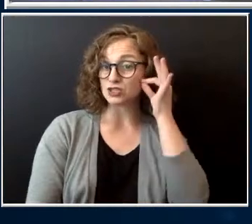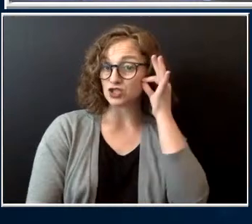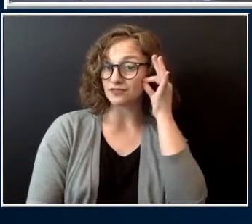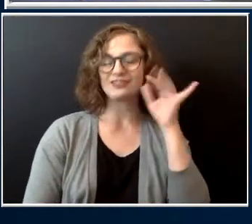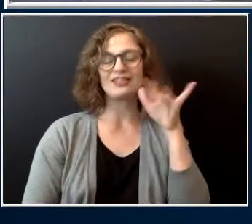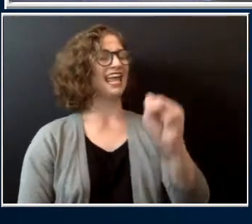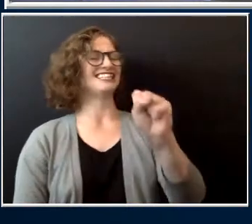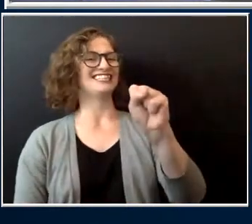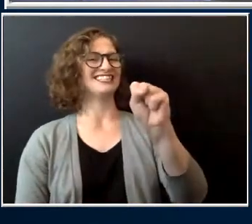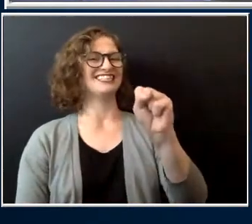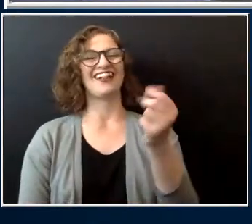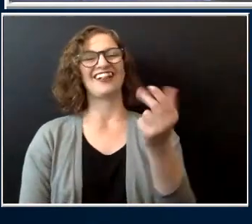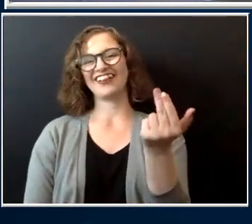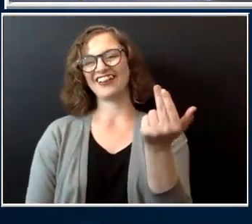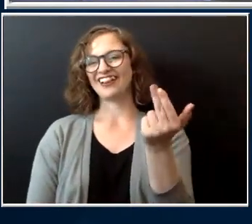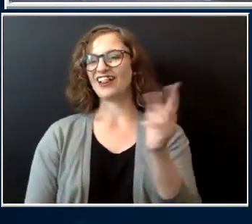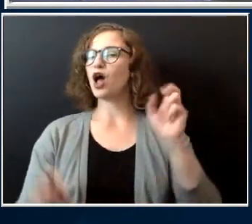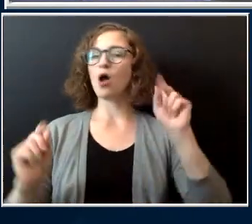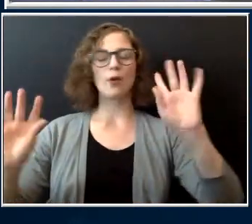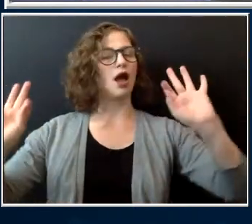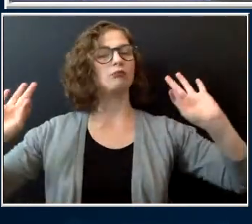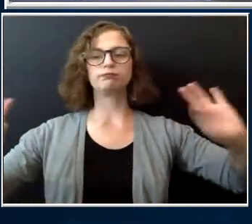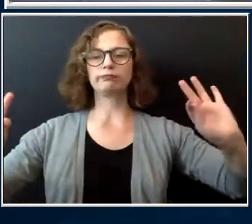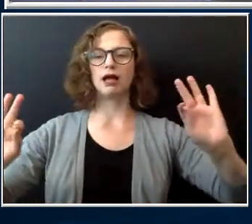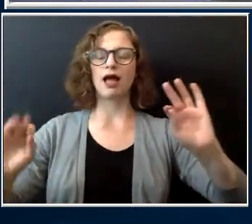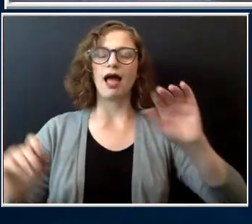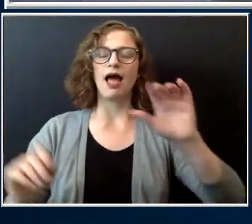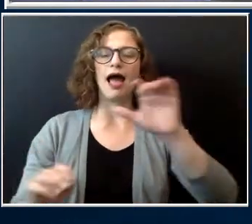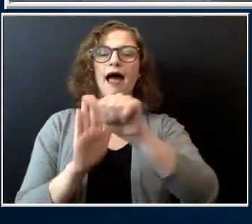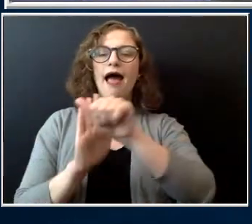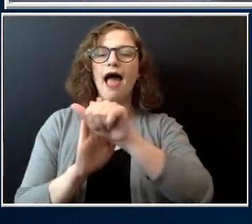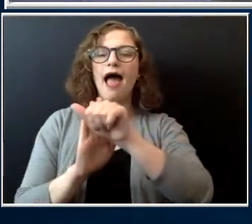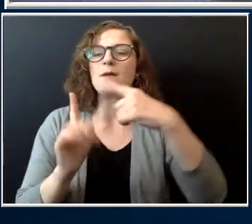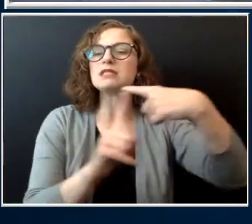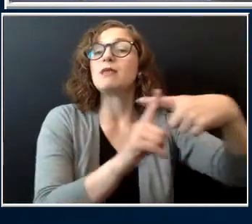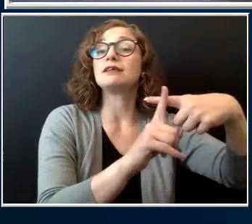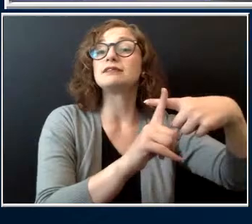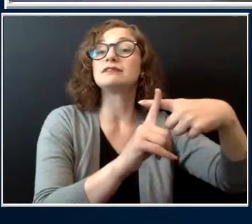Wake, clearly it's an A++ for you, buddy. All right. Dr. Davis.